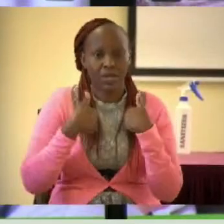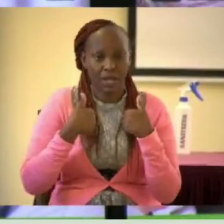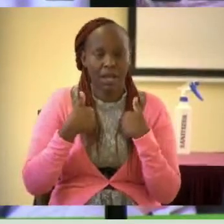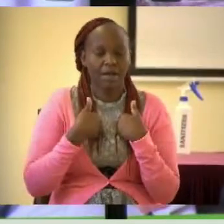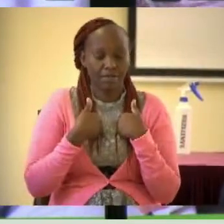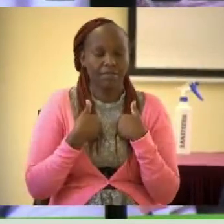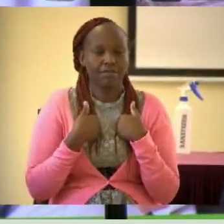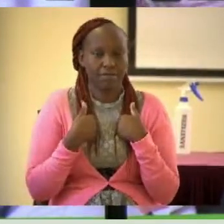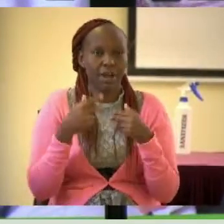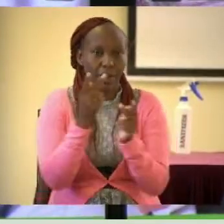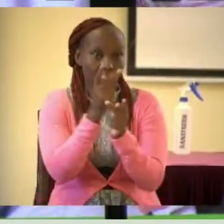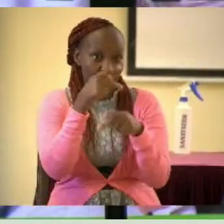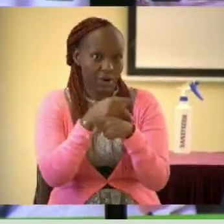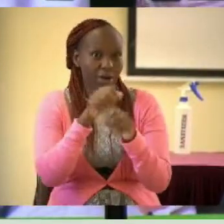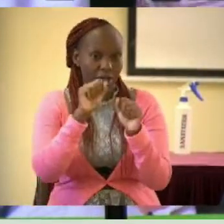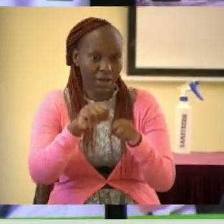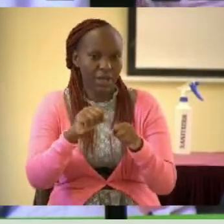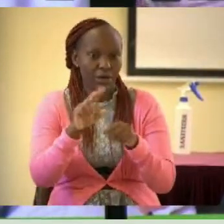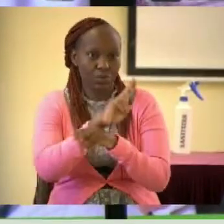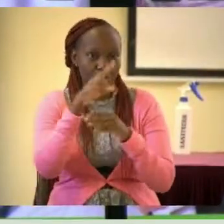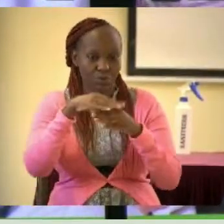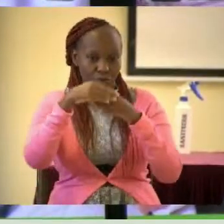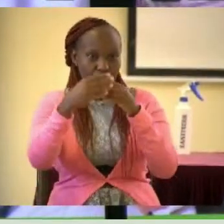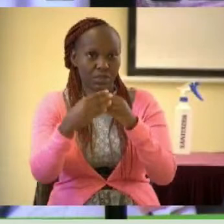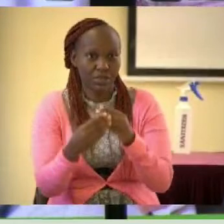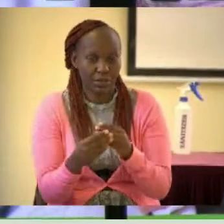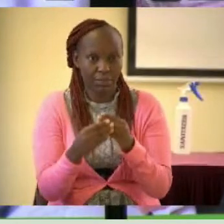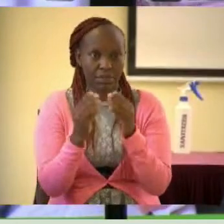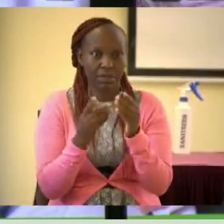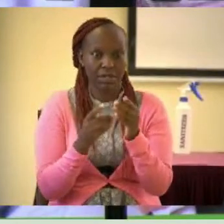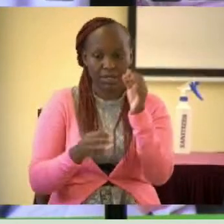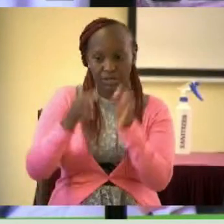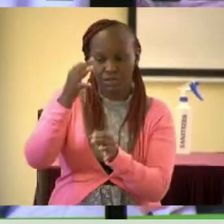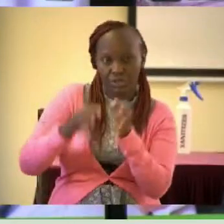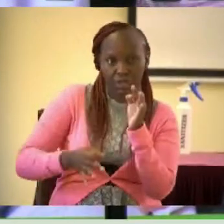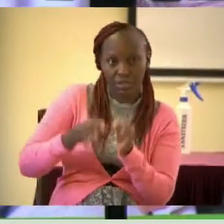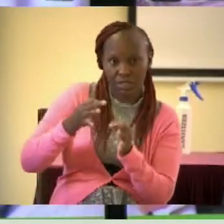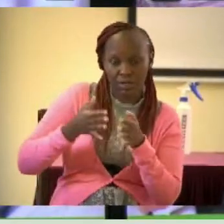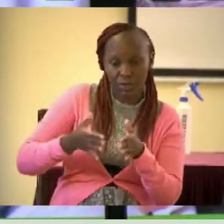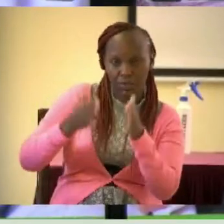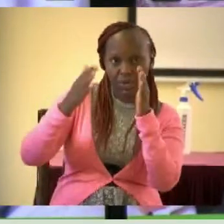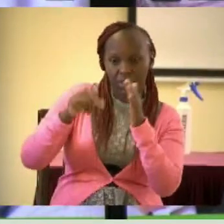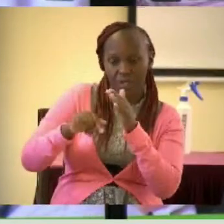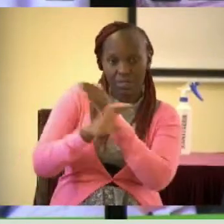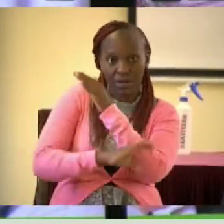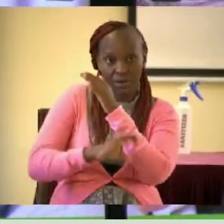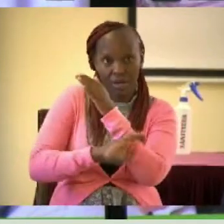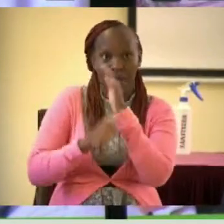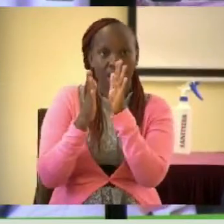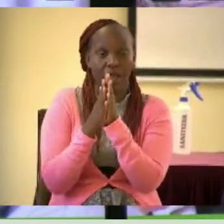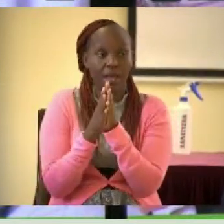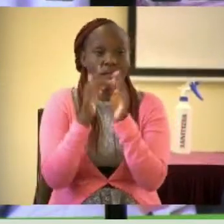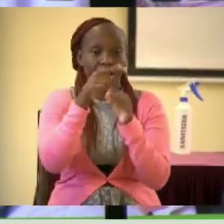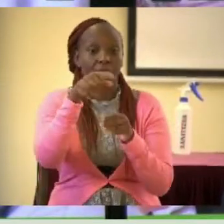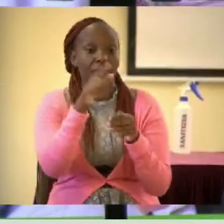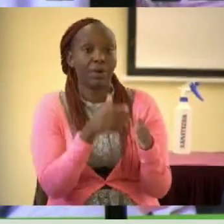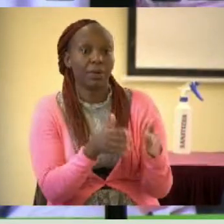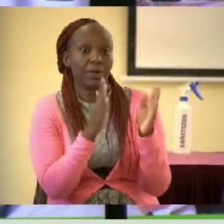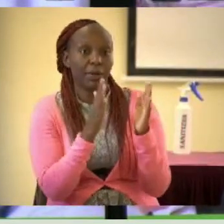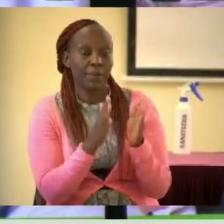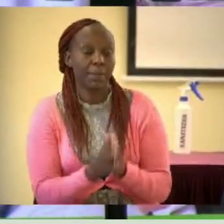output that will shape the justice discourse in this country and in the right way.